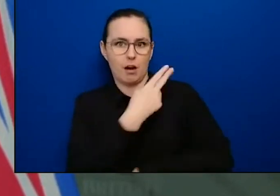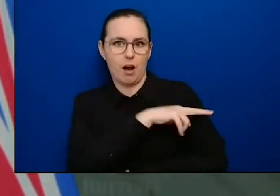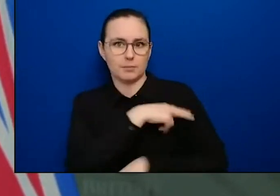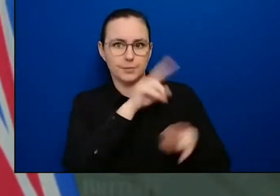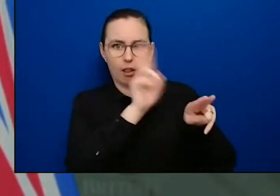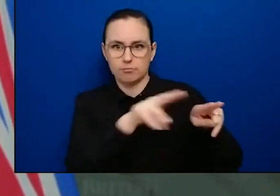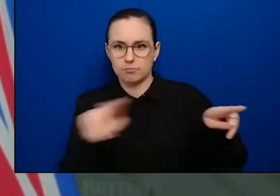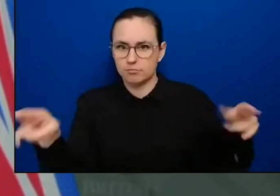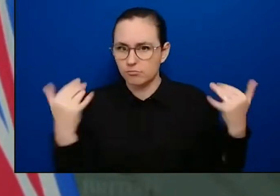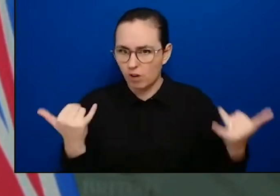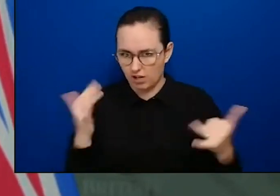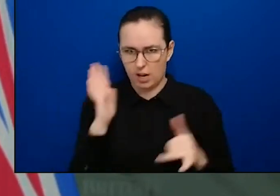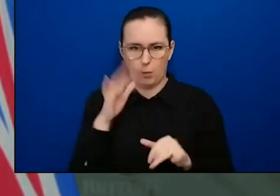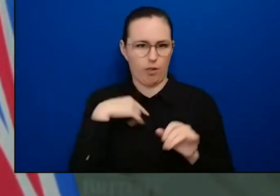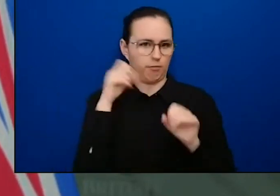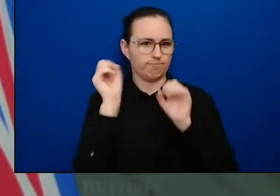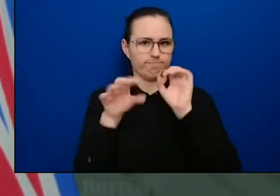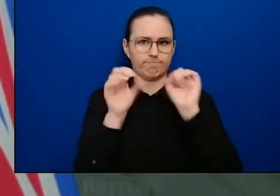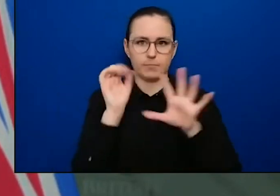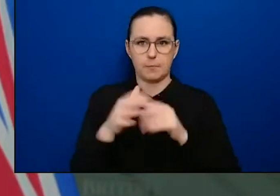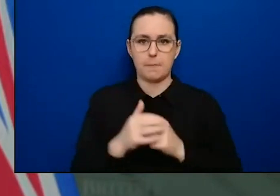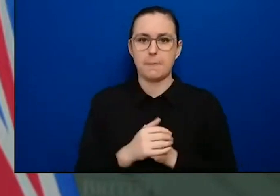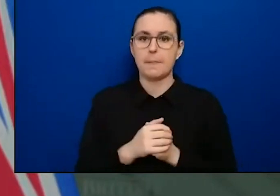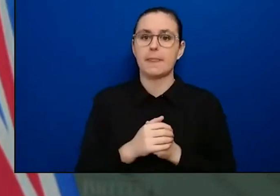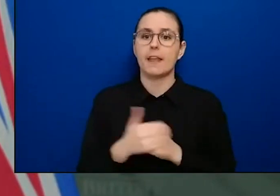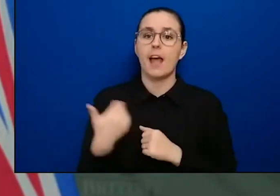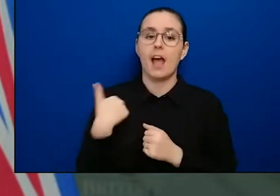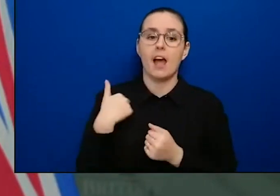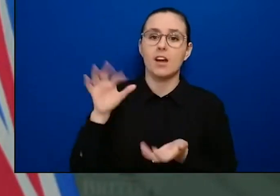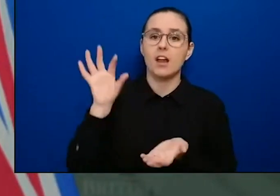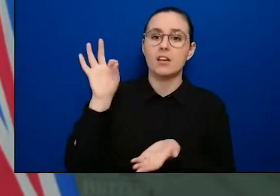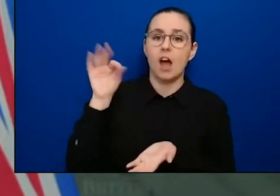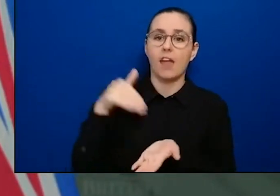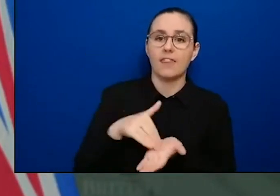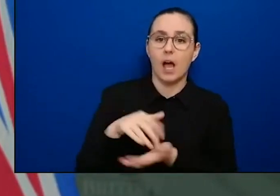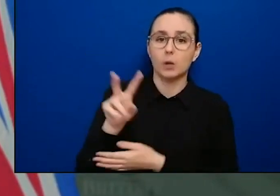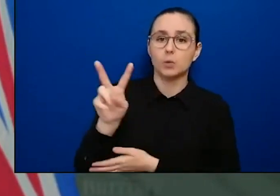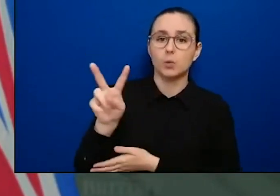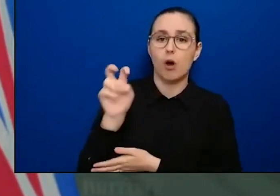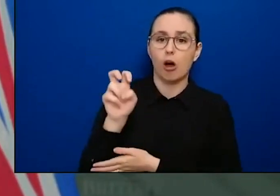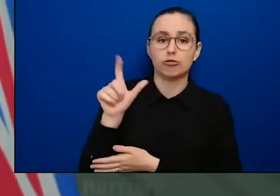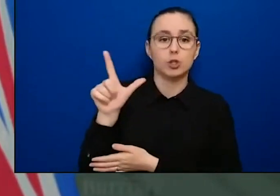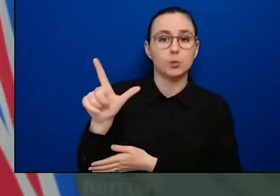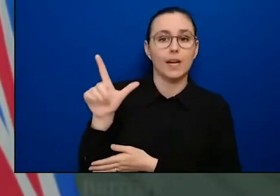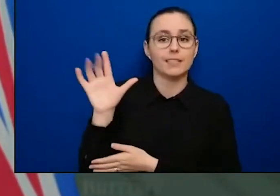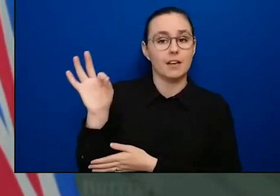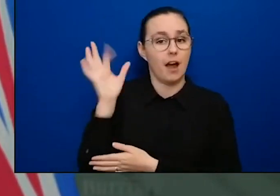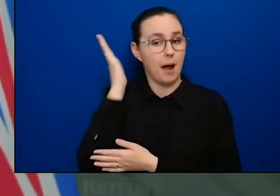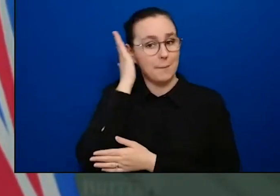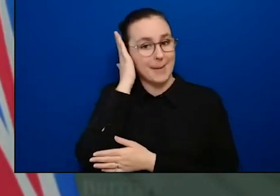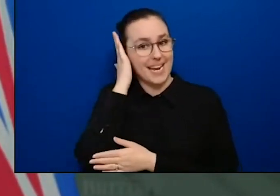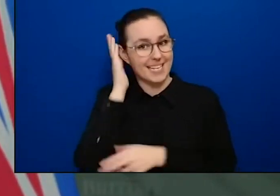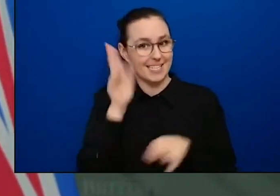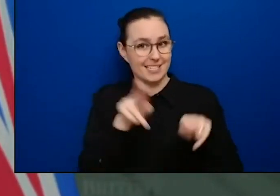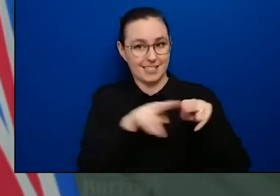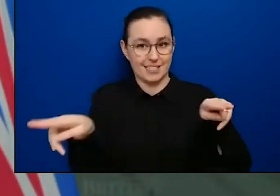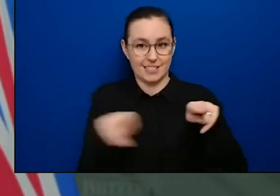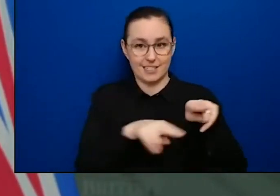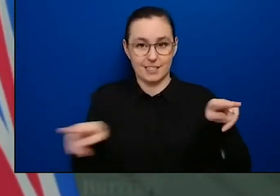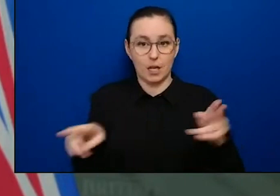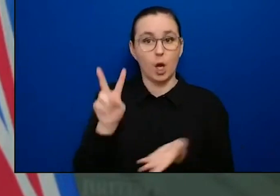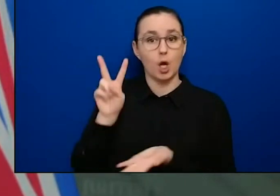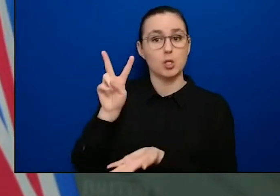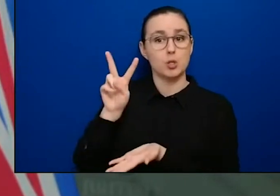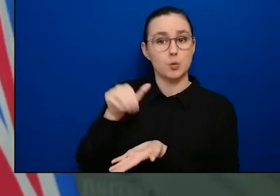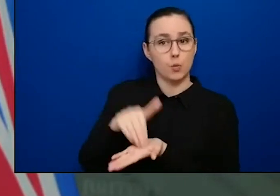that we have, as you know, 9,229 base beds in BC. We have 2,353